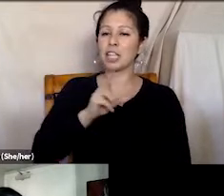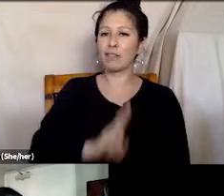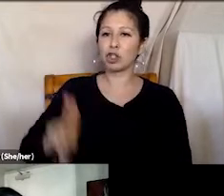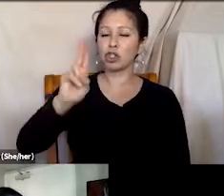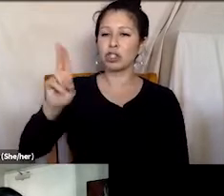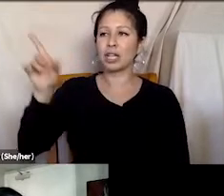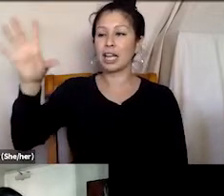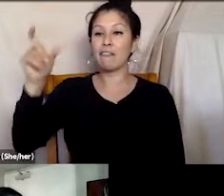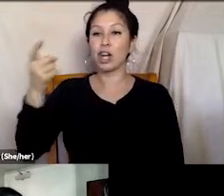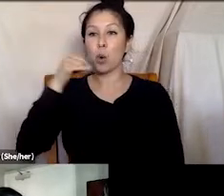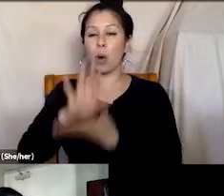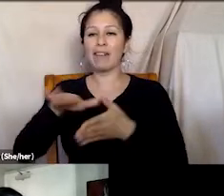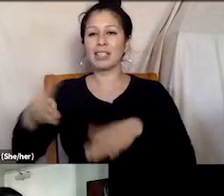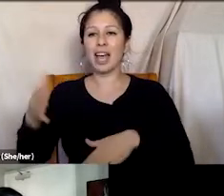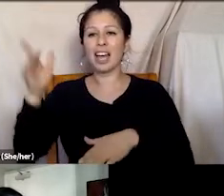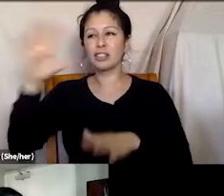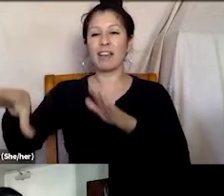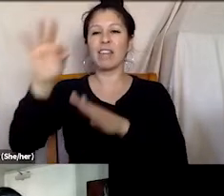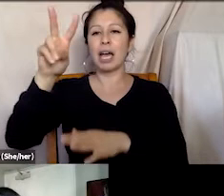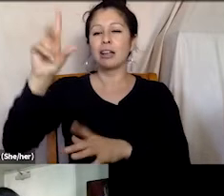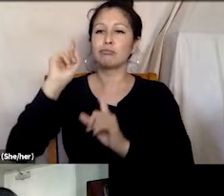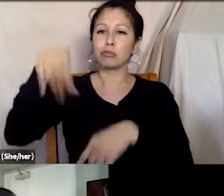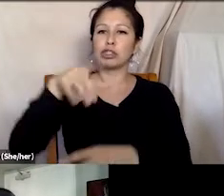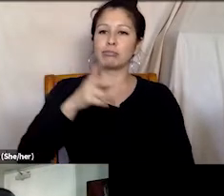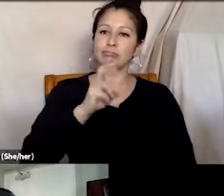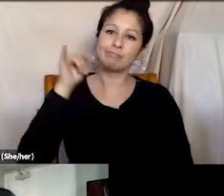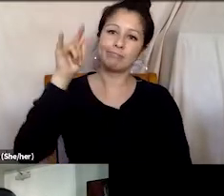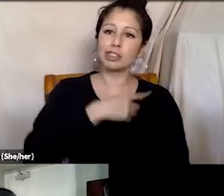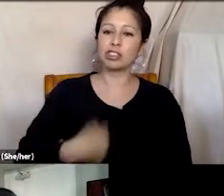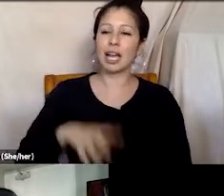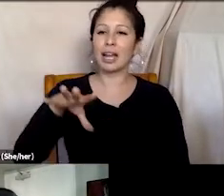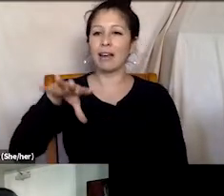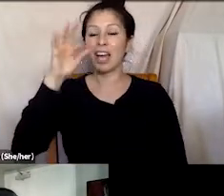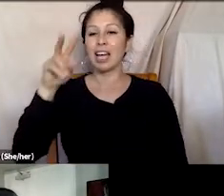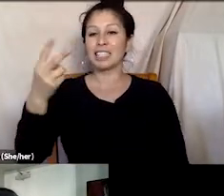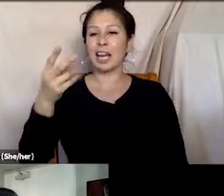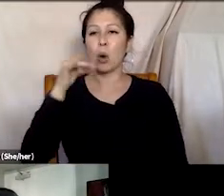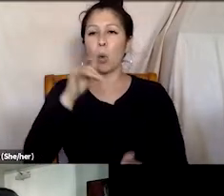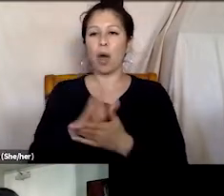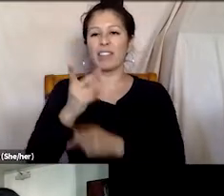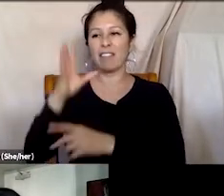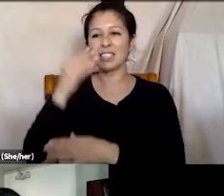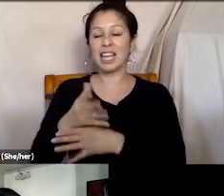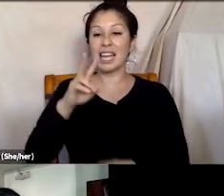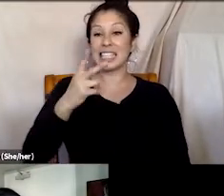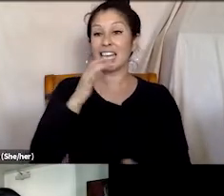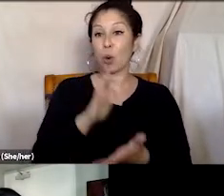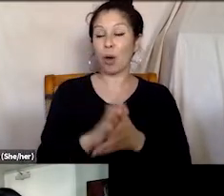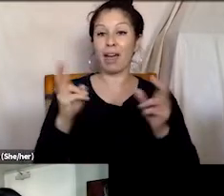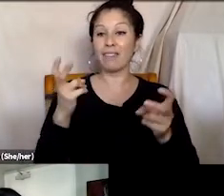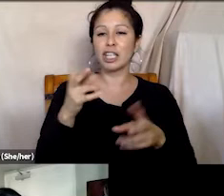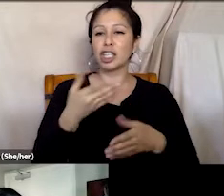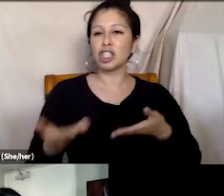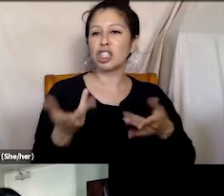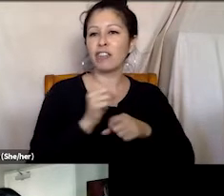to China to get a second wife to take care of his sons. And a second wife just means servant or slave. And